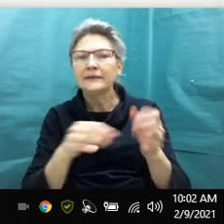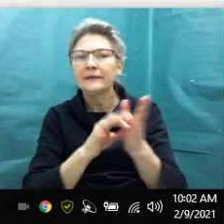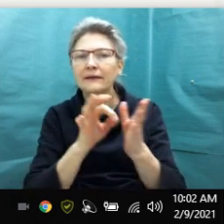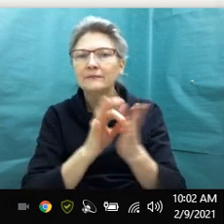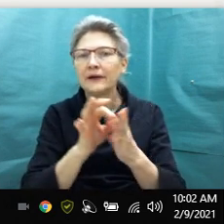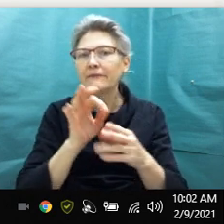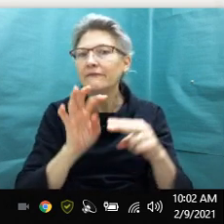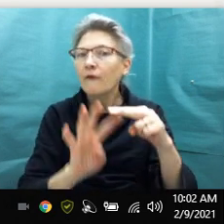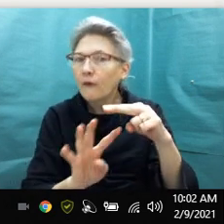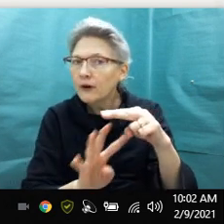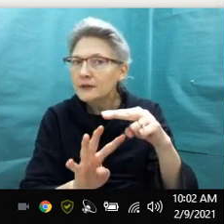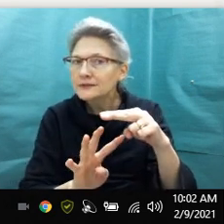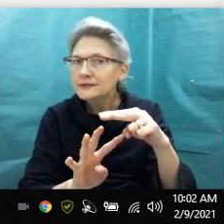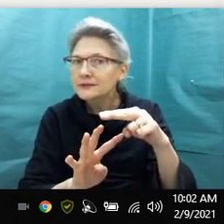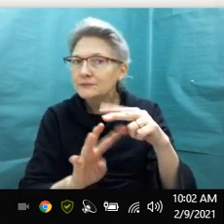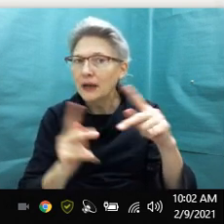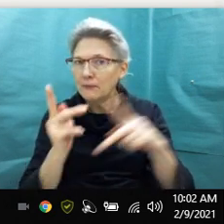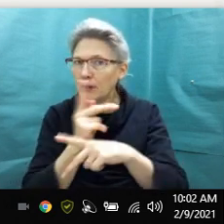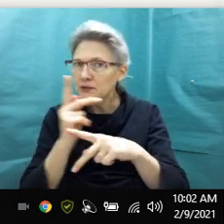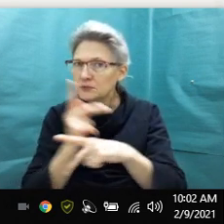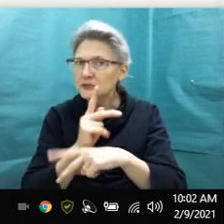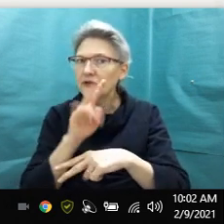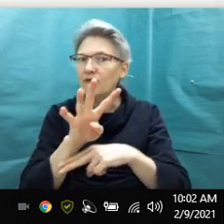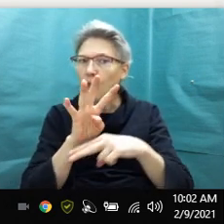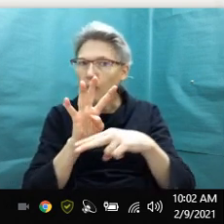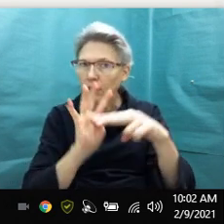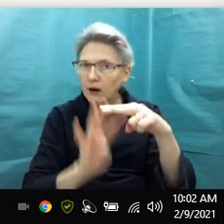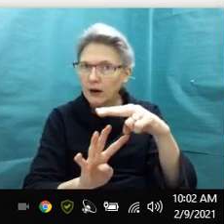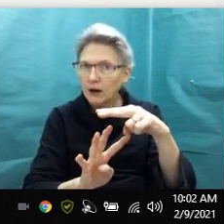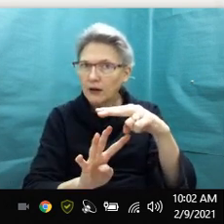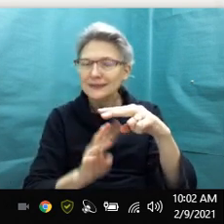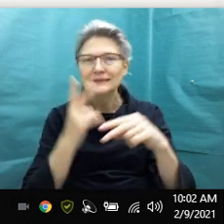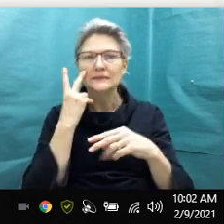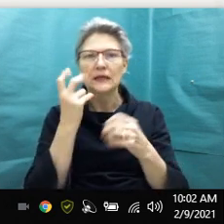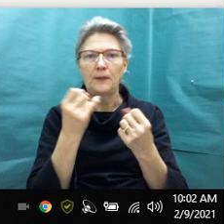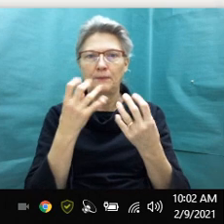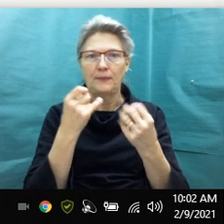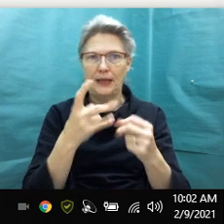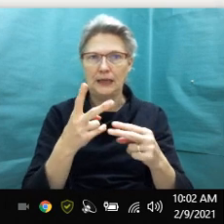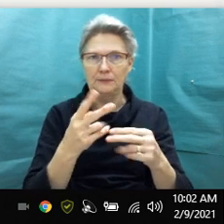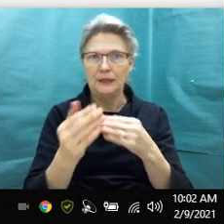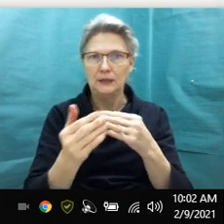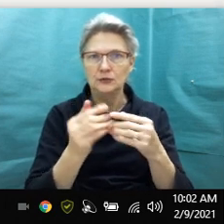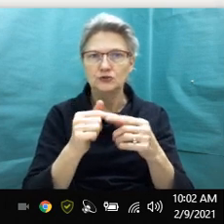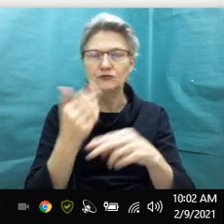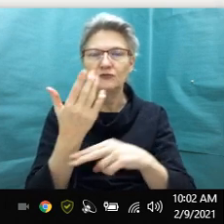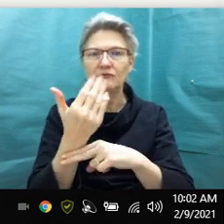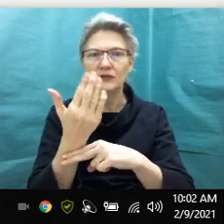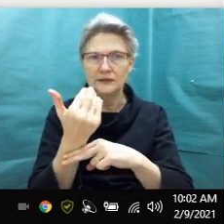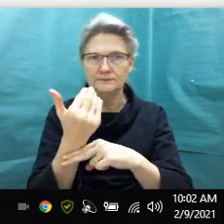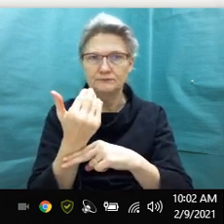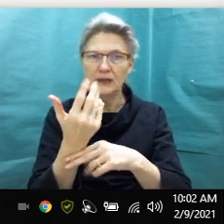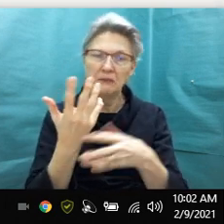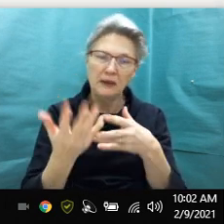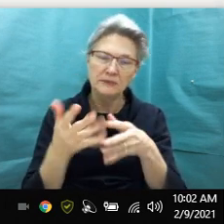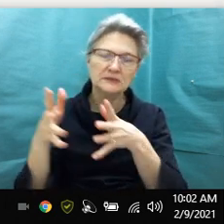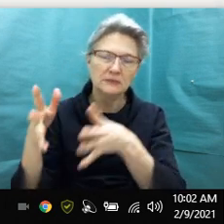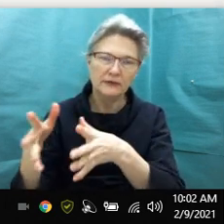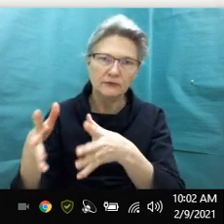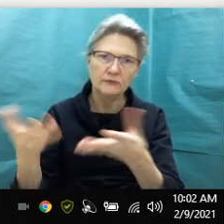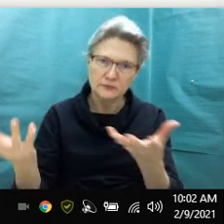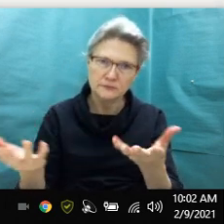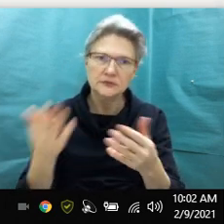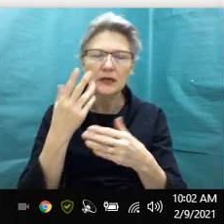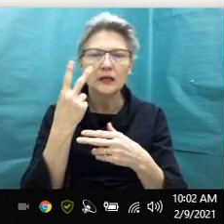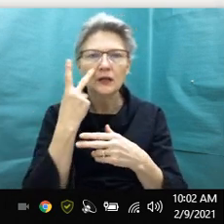by my 4s, count by multiples to see how many would get me close to 15, and then I might have some left over. So let's take a